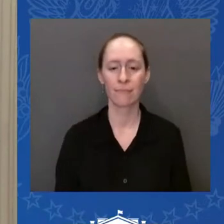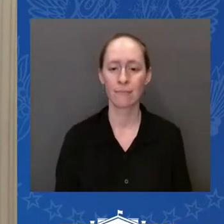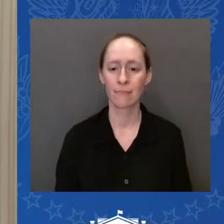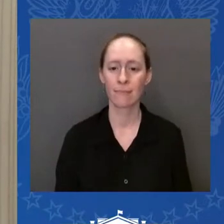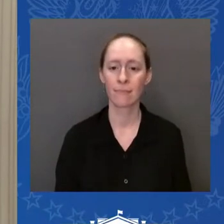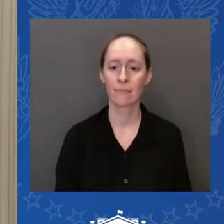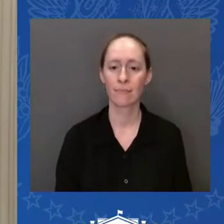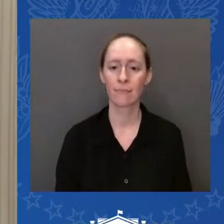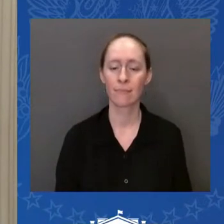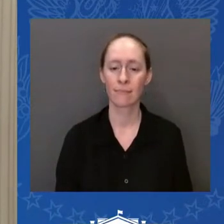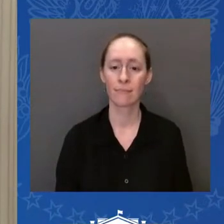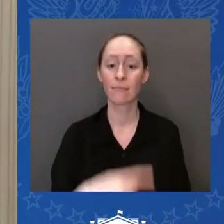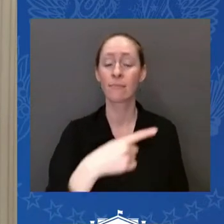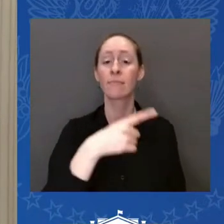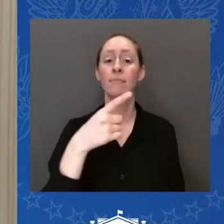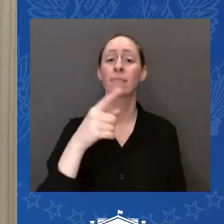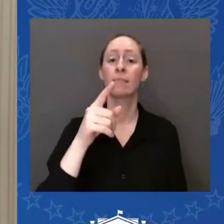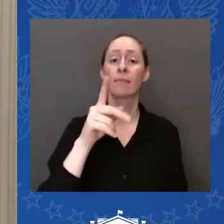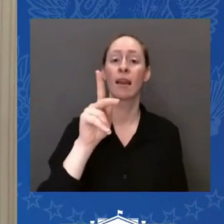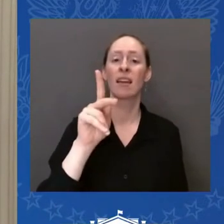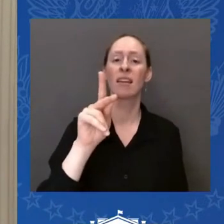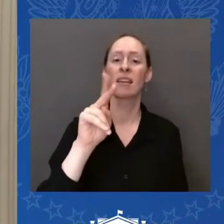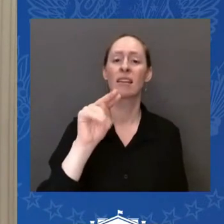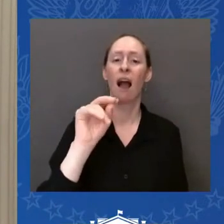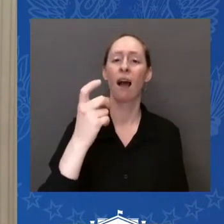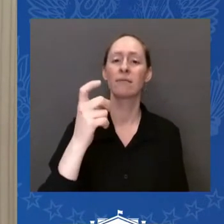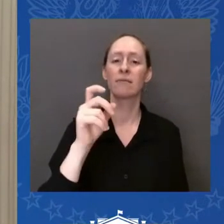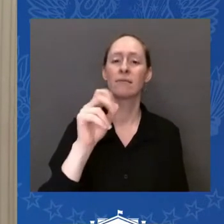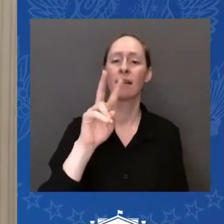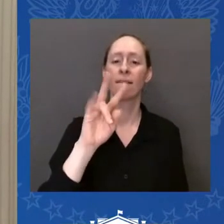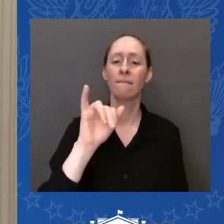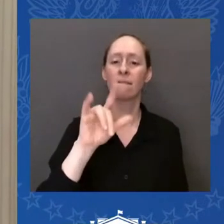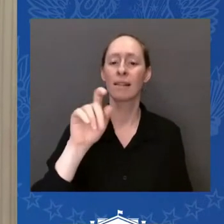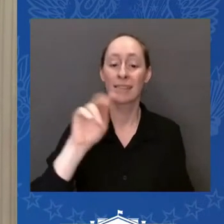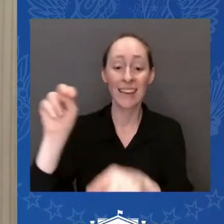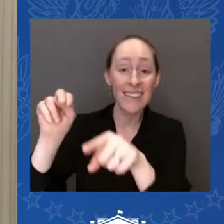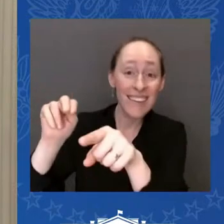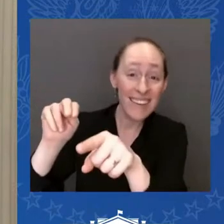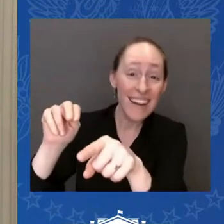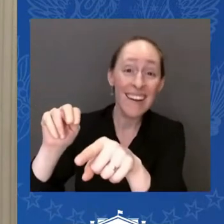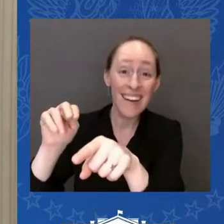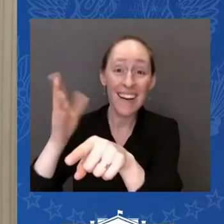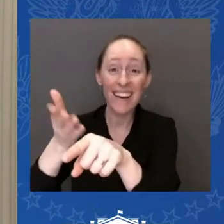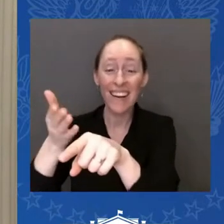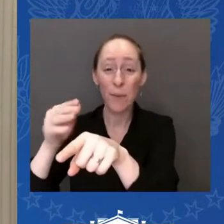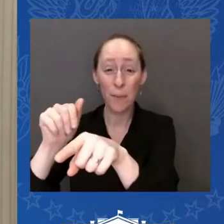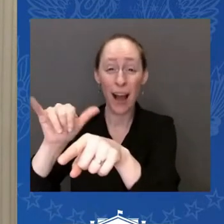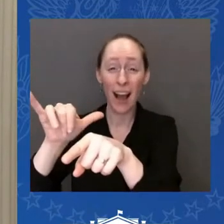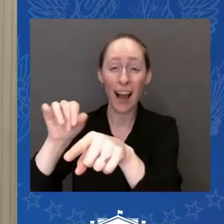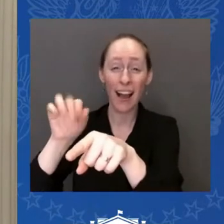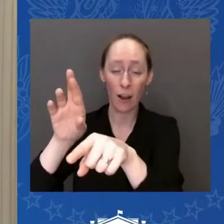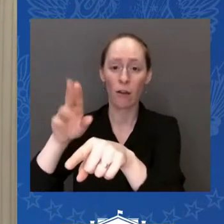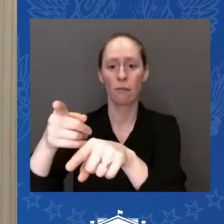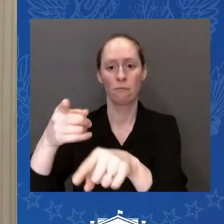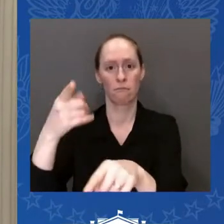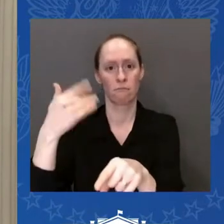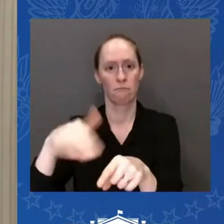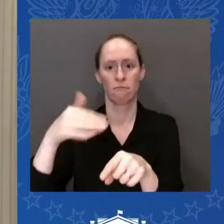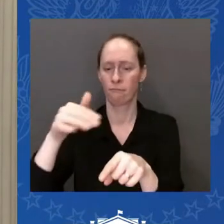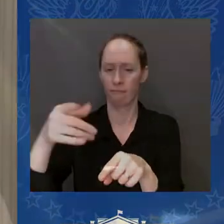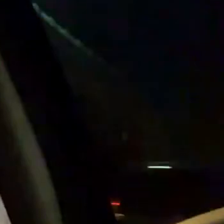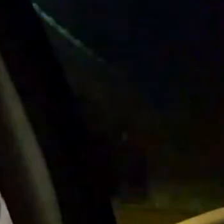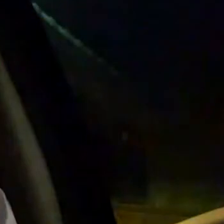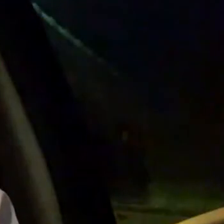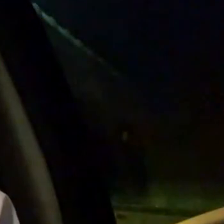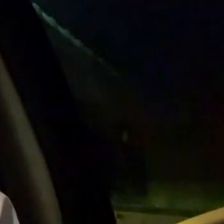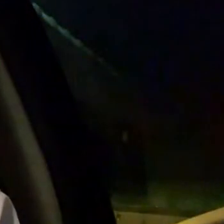the mayor here? There you are, Mayor. Well, you gave premium pay to police officers and firefighters to keep them on the job. It was a